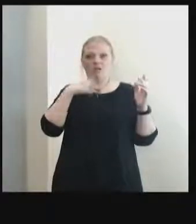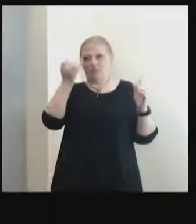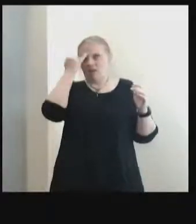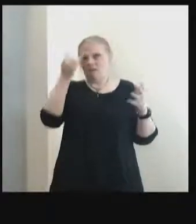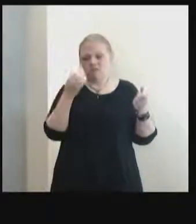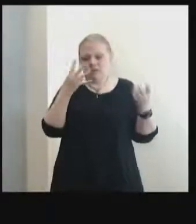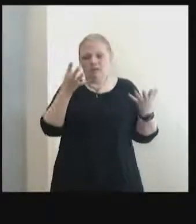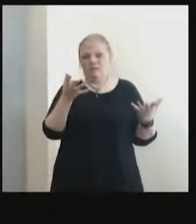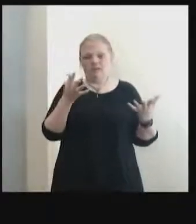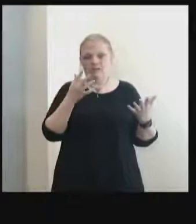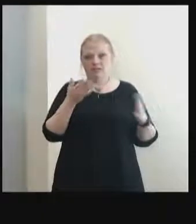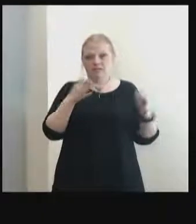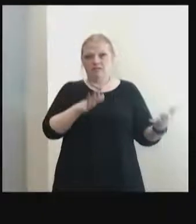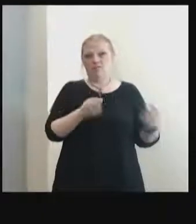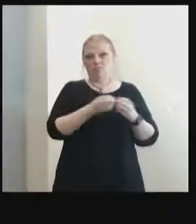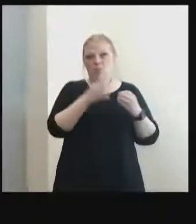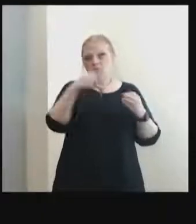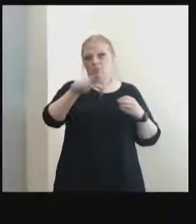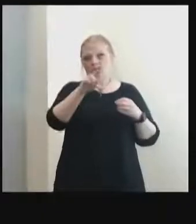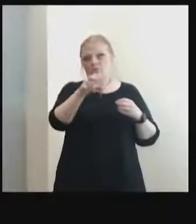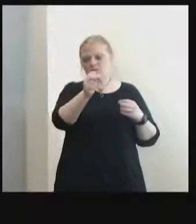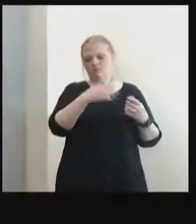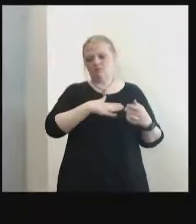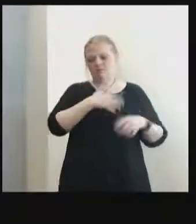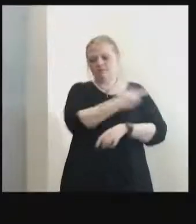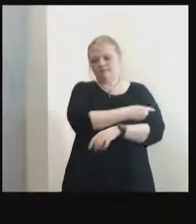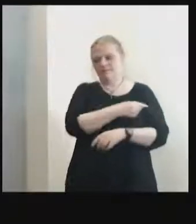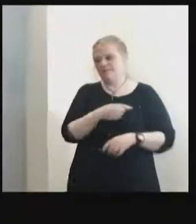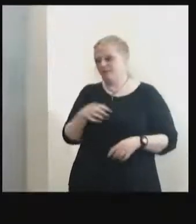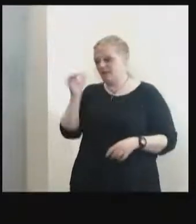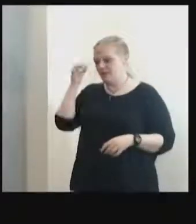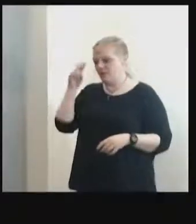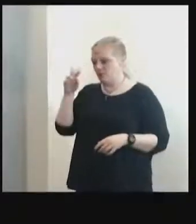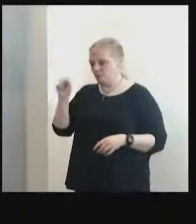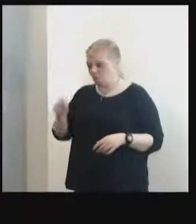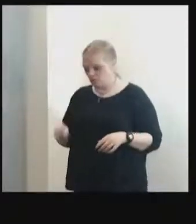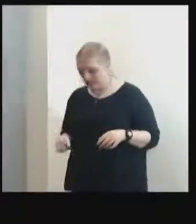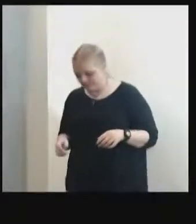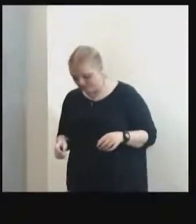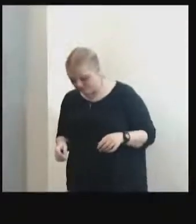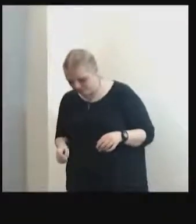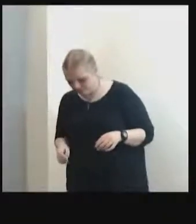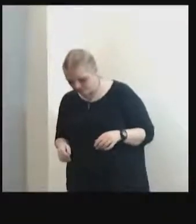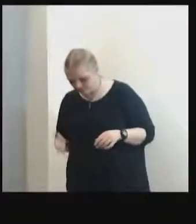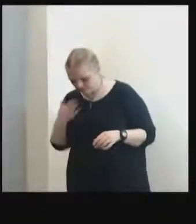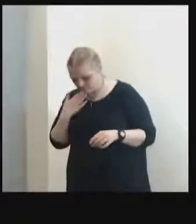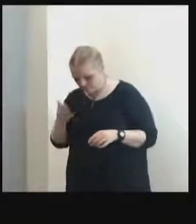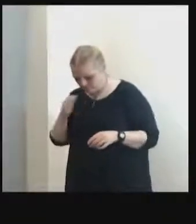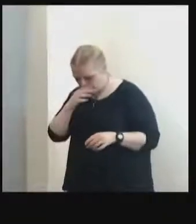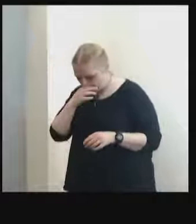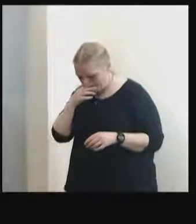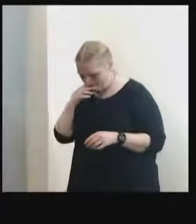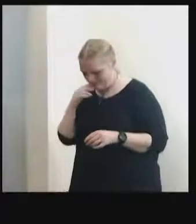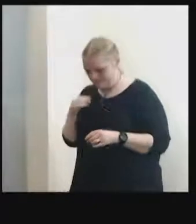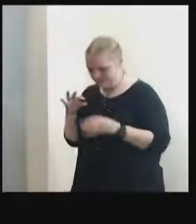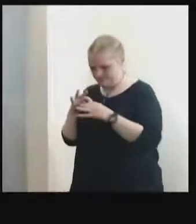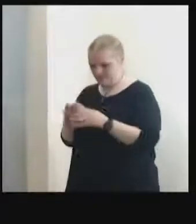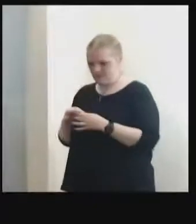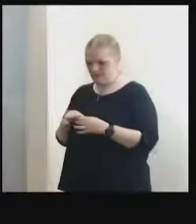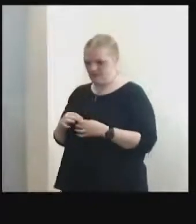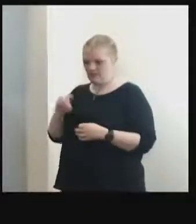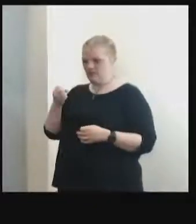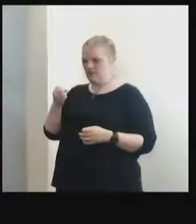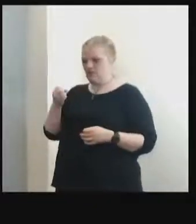die. Please get vaccinated. Sandra Tan, Buffalo News. Thanks, Mark. So regarding your shot in the